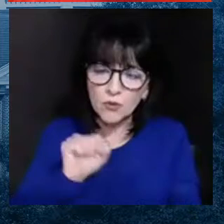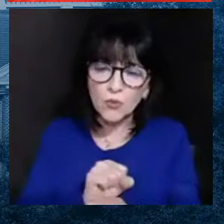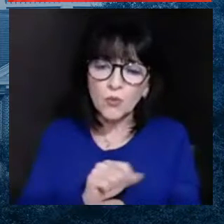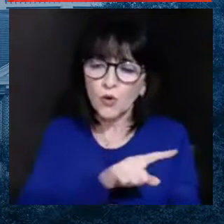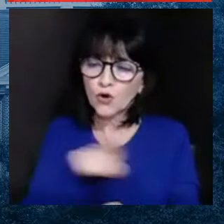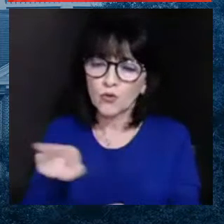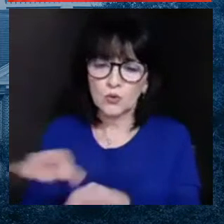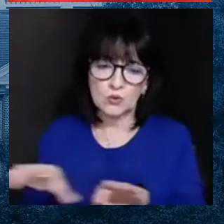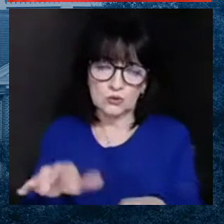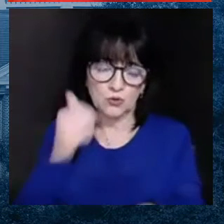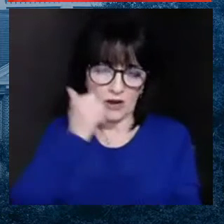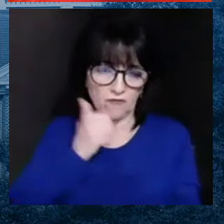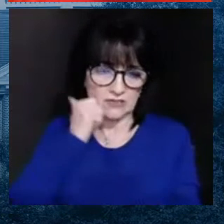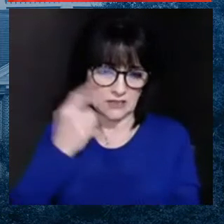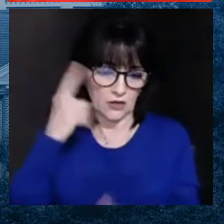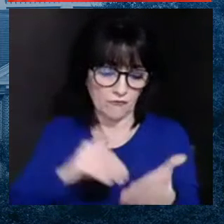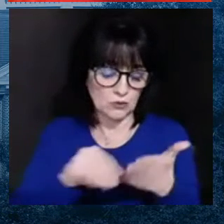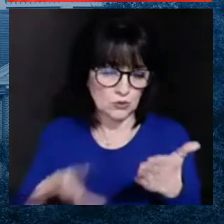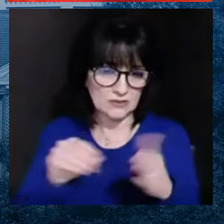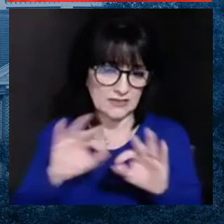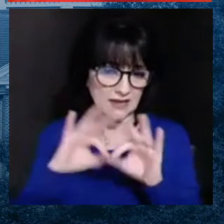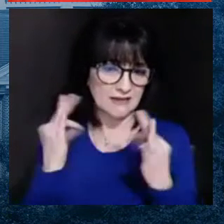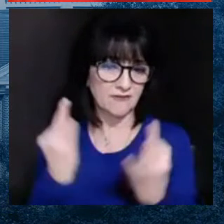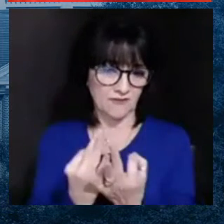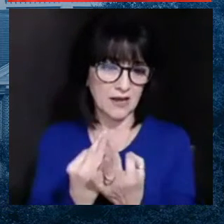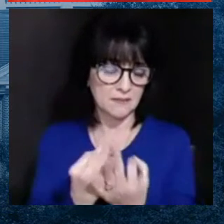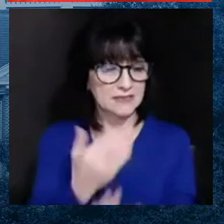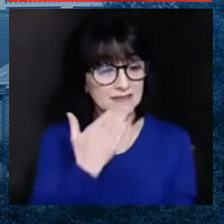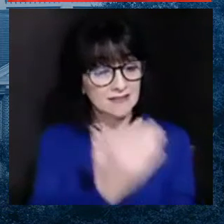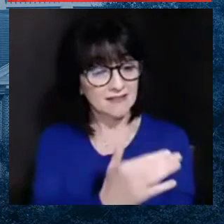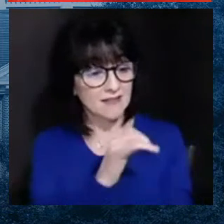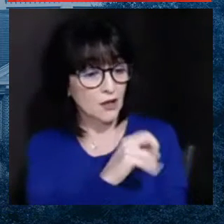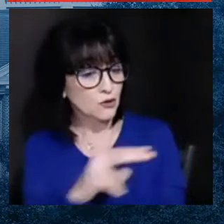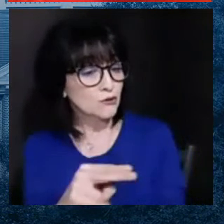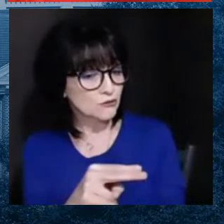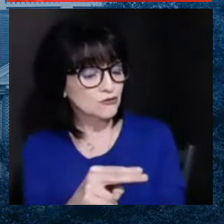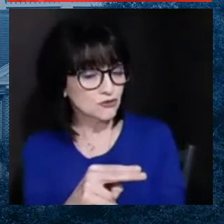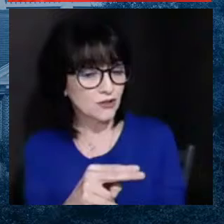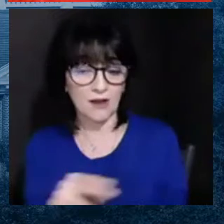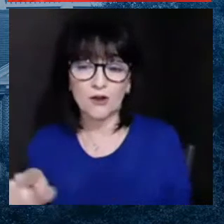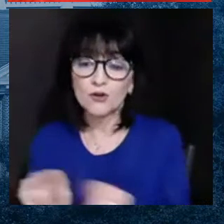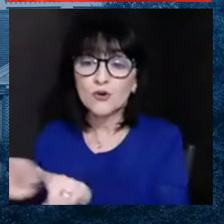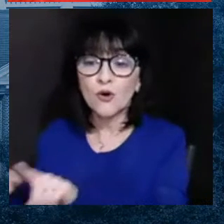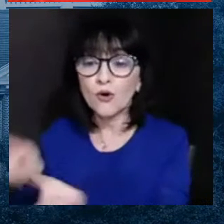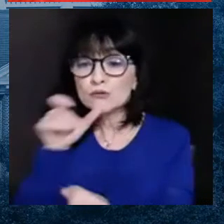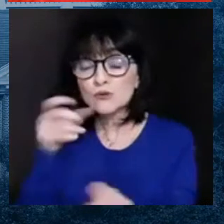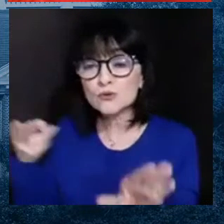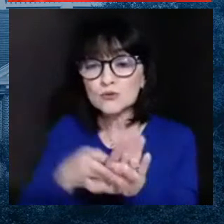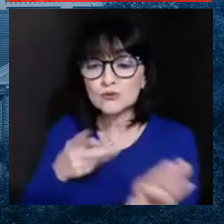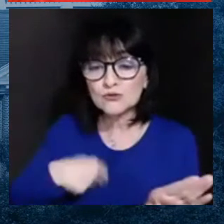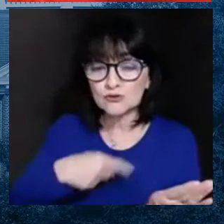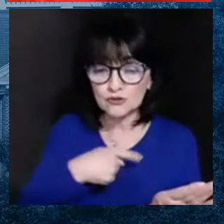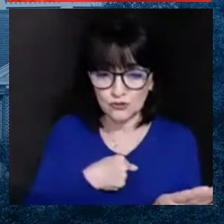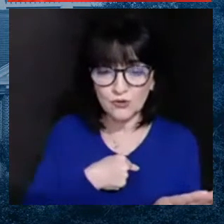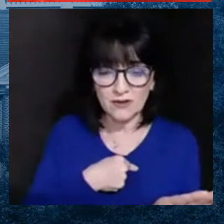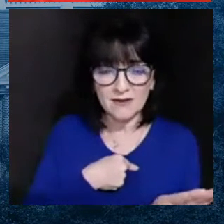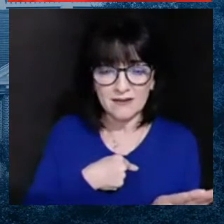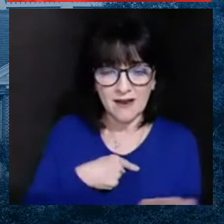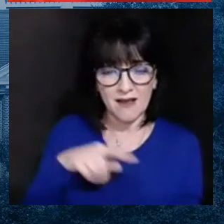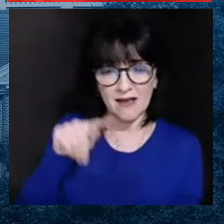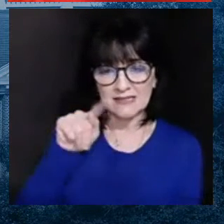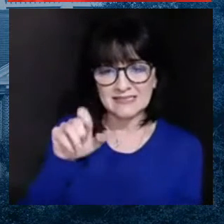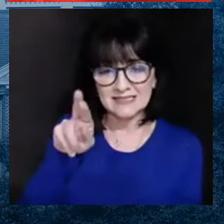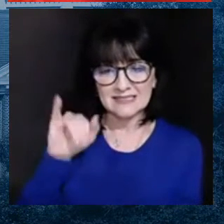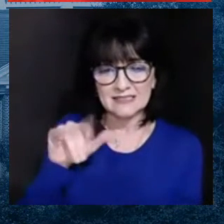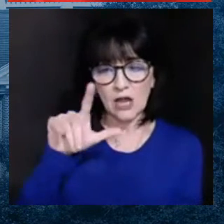day. Thank you. Thank you, Jen. Also with us is Terry Lawler, who's leading our efforts to become a trauma-informed